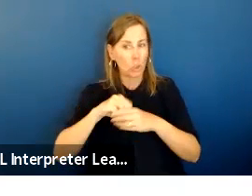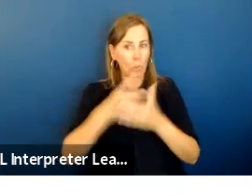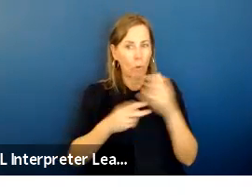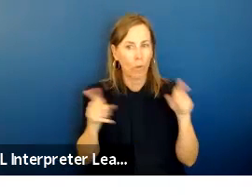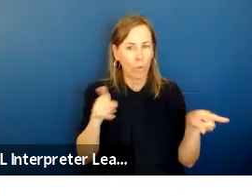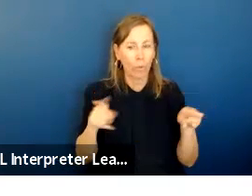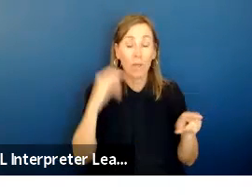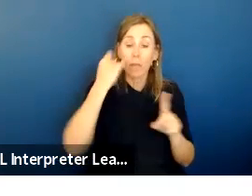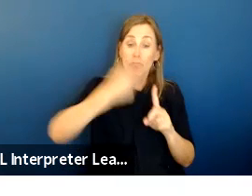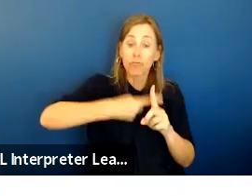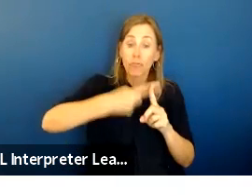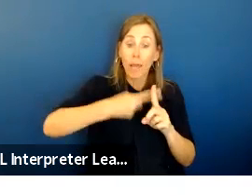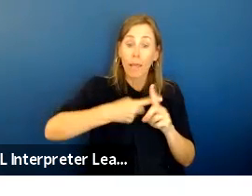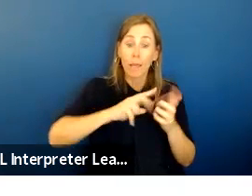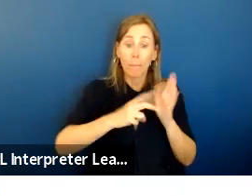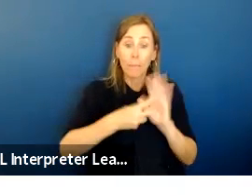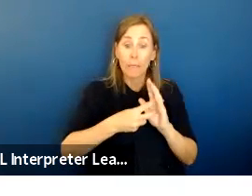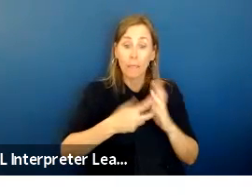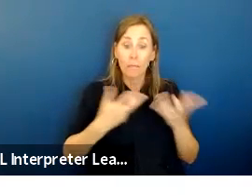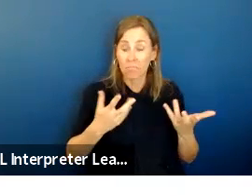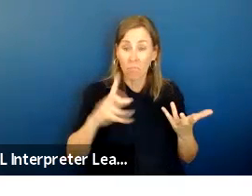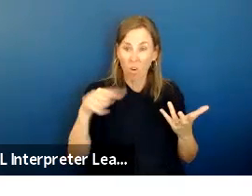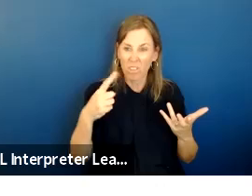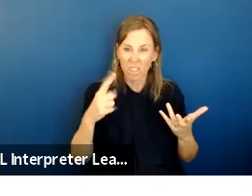renters elect to only purchase contents coverage.